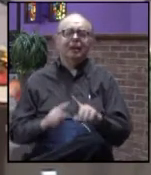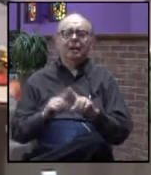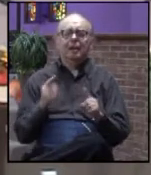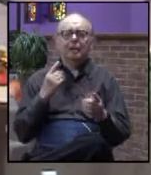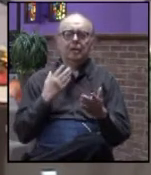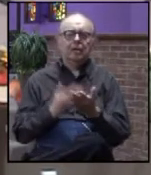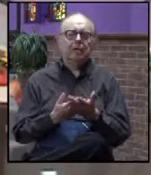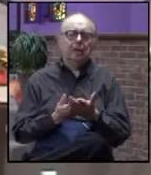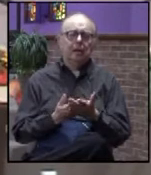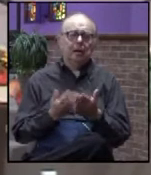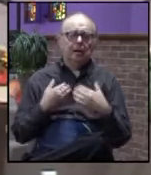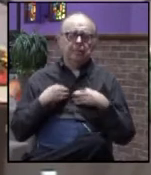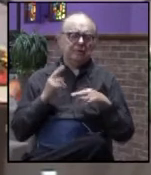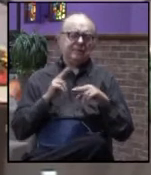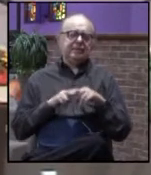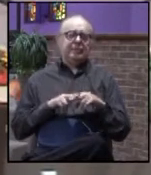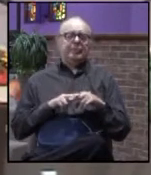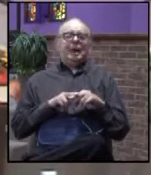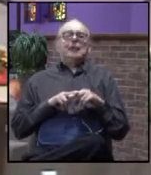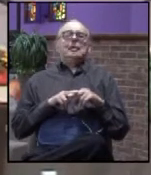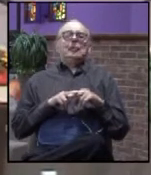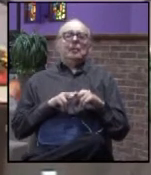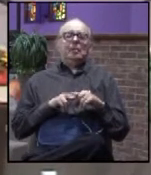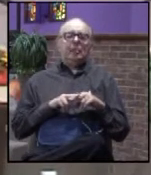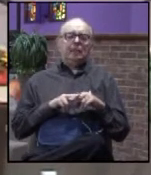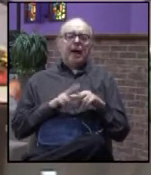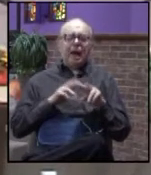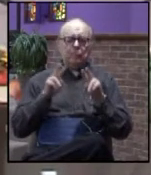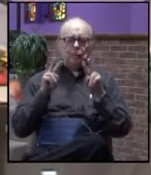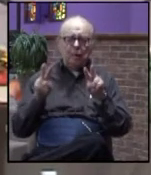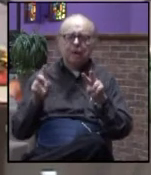good when you can kind of sit back and